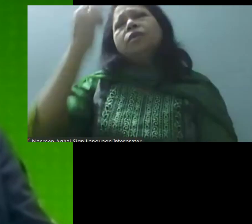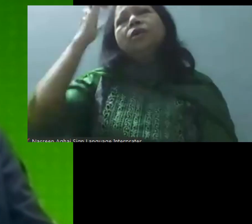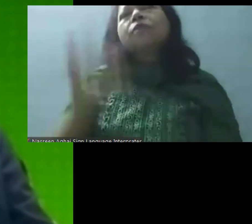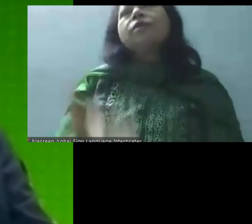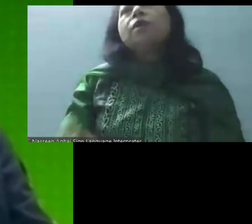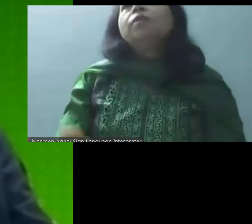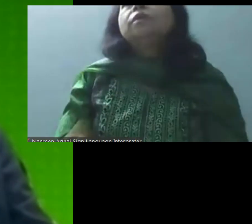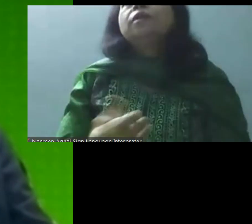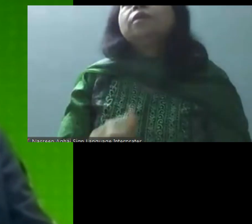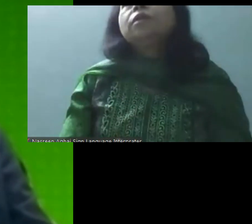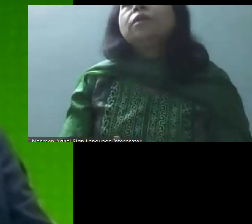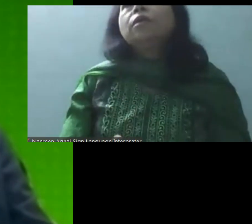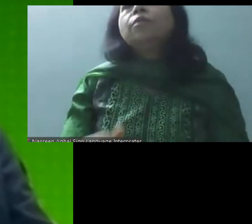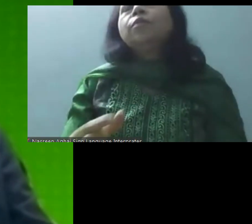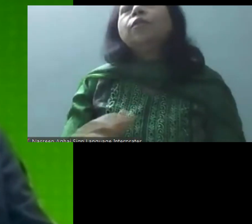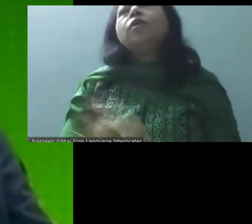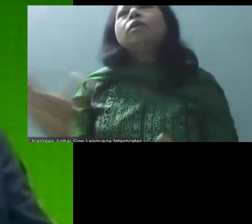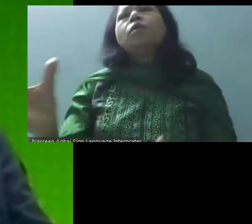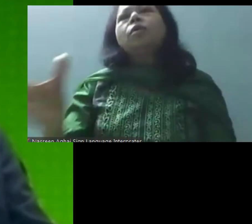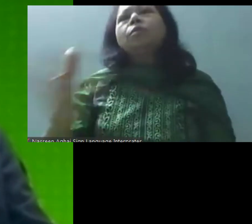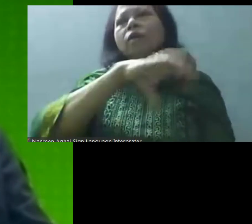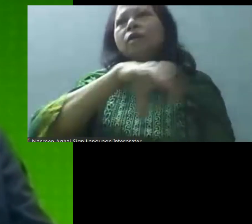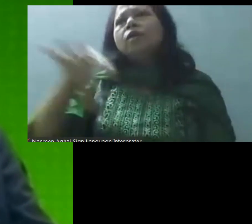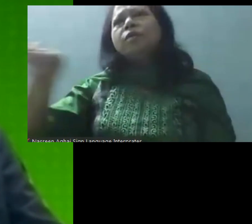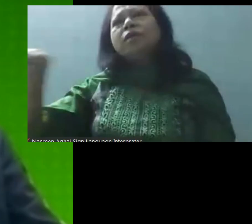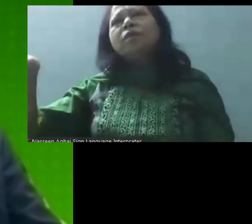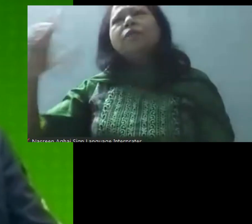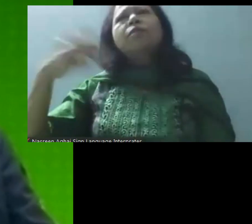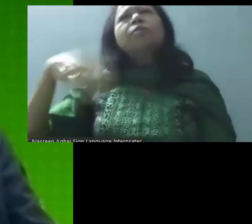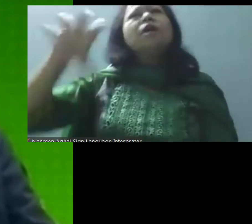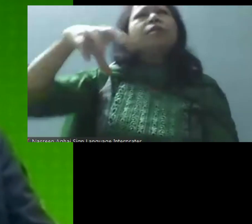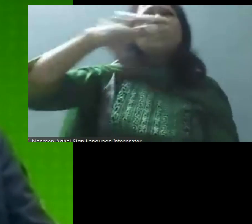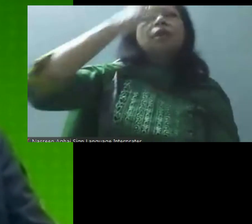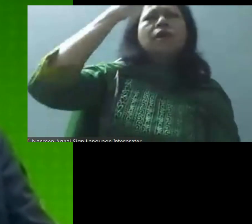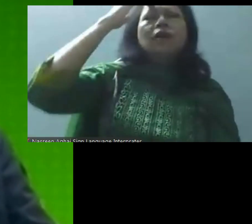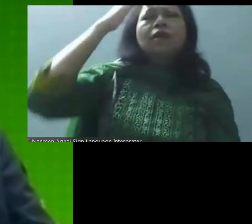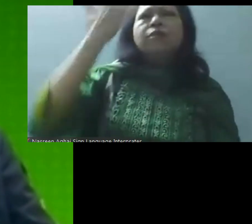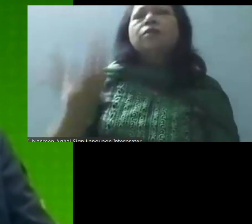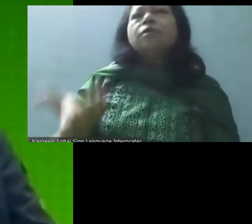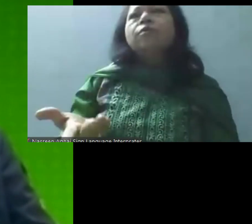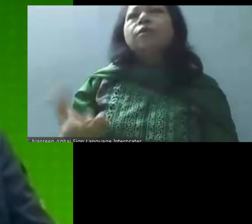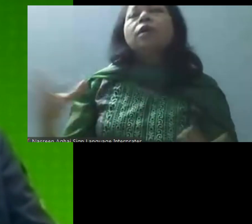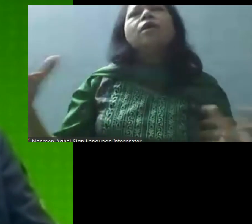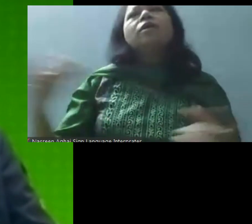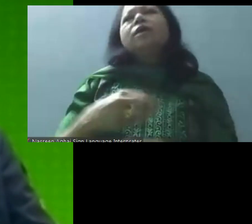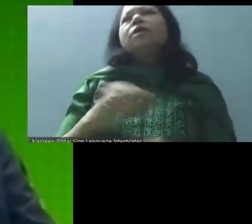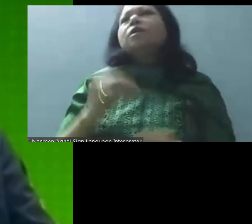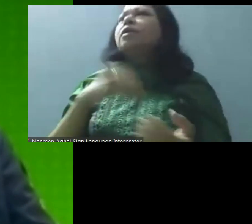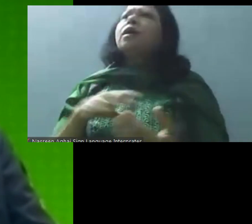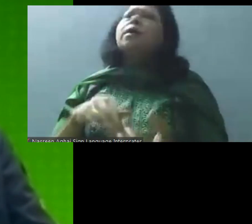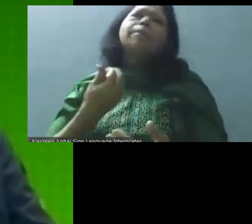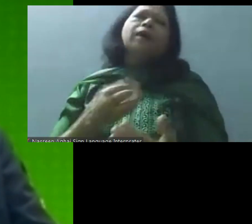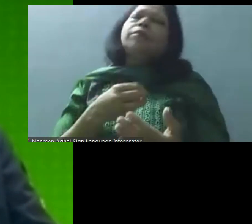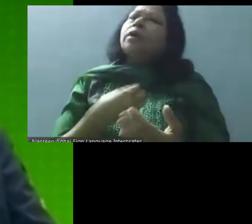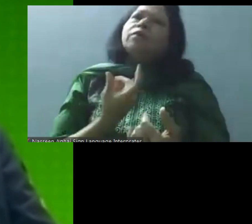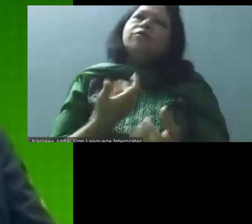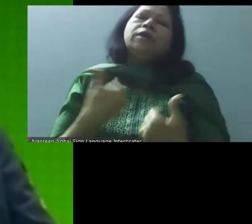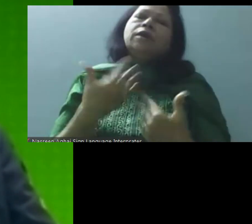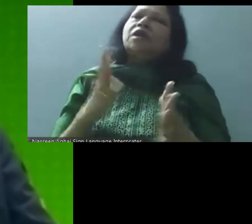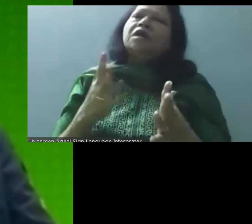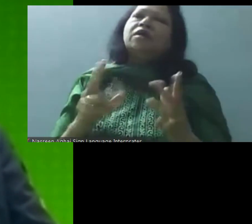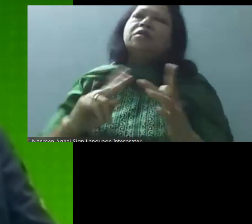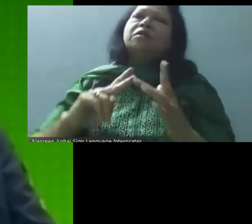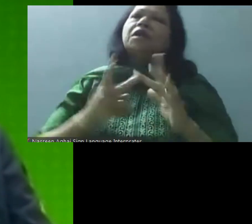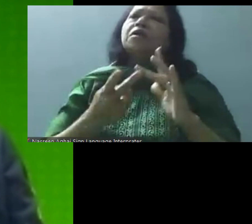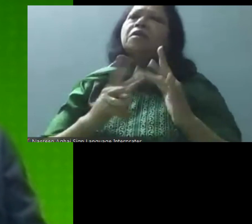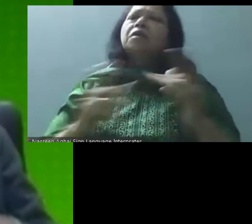towns, or it might be on some pecuniary accounts that they could not afford those internet connections.